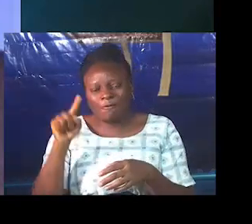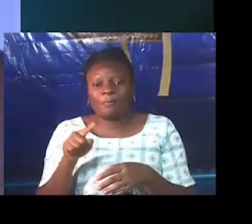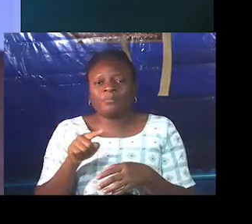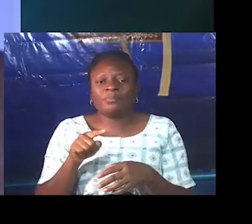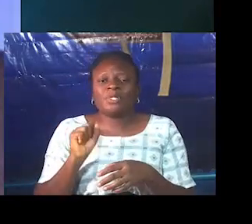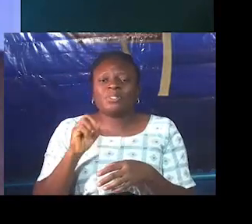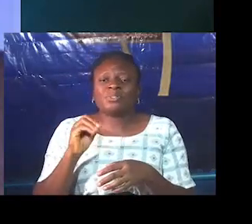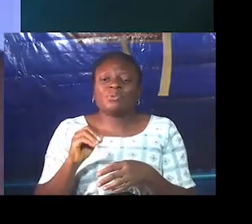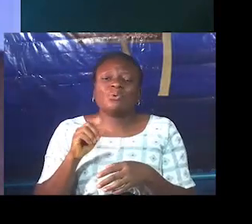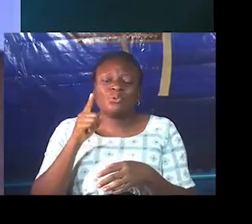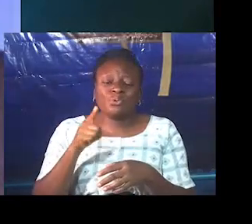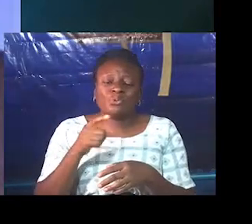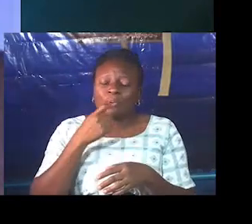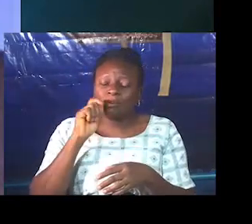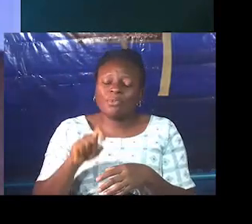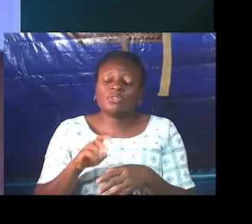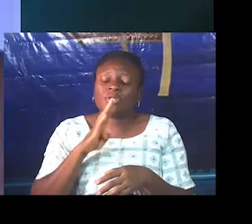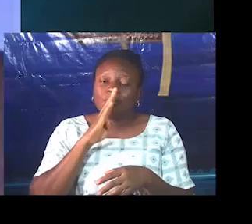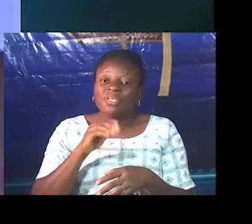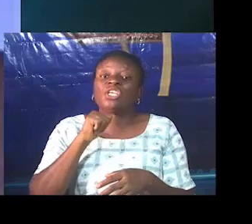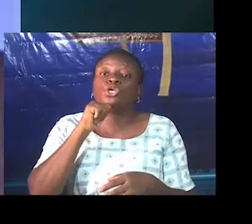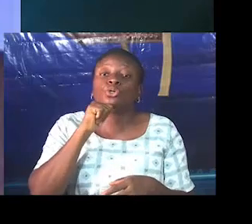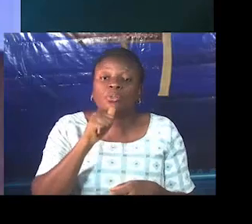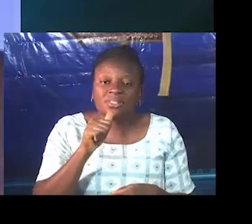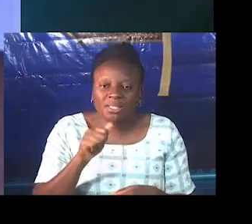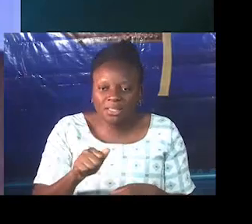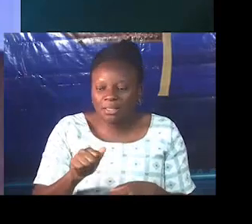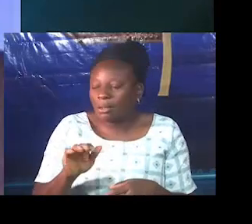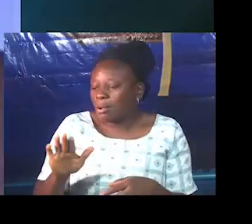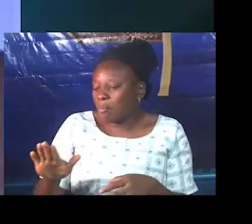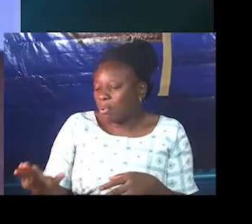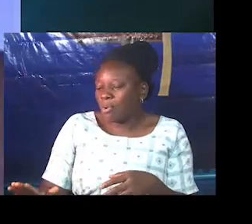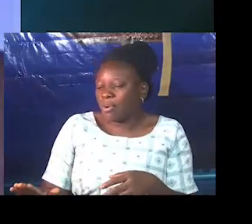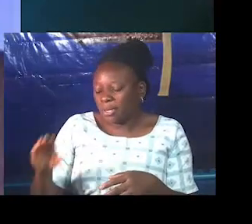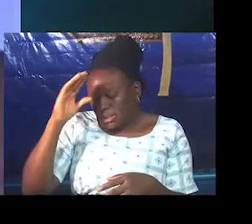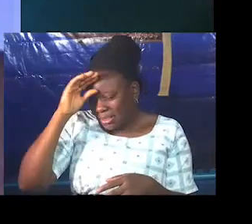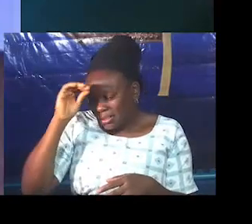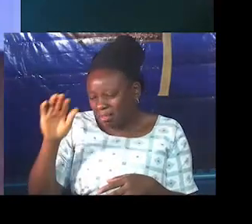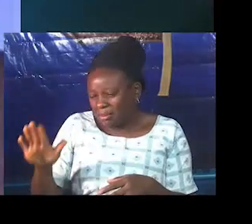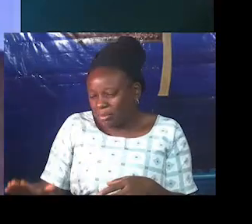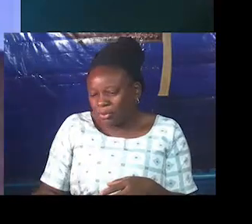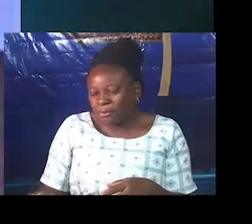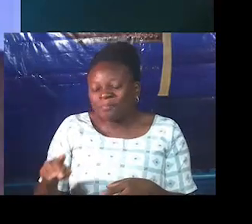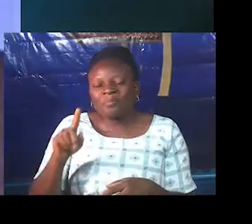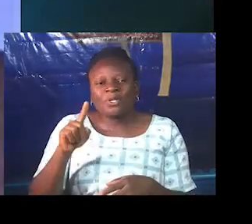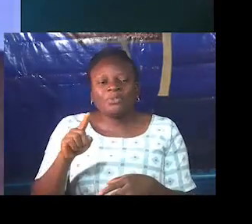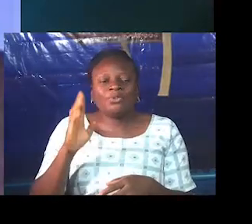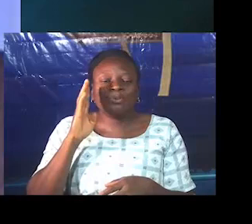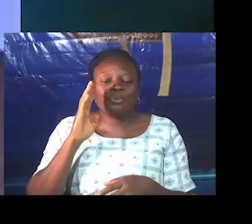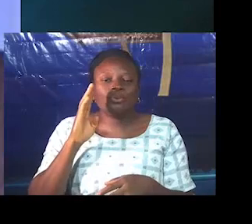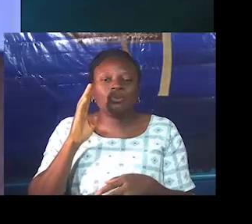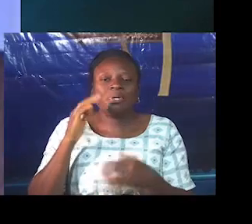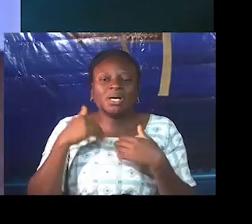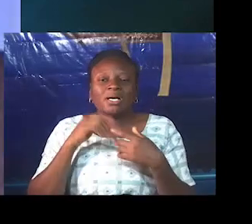a man, weaned, and who is able to be able to take decision. He must be spiritually matured.